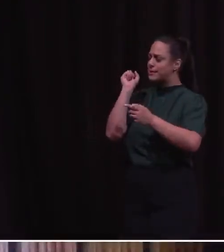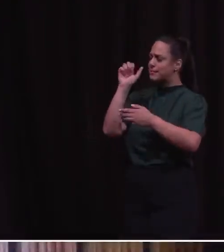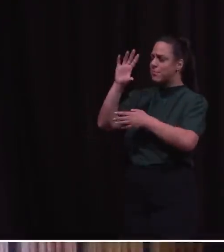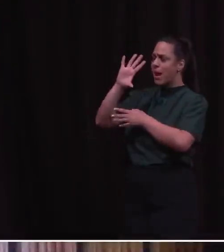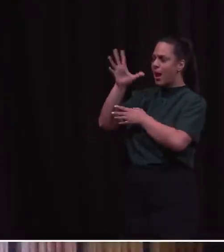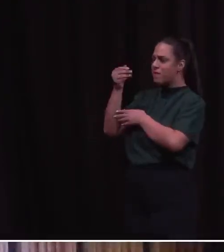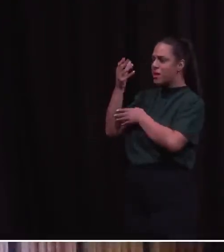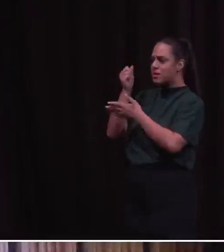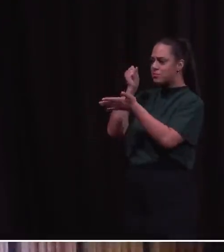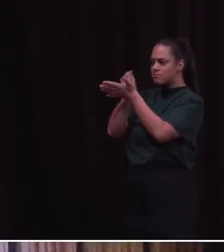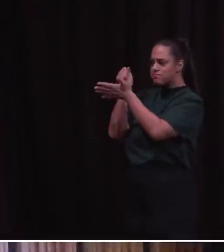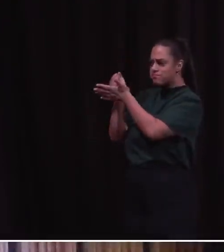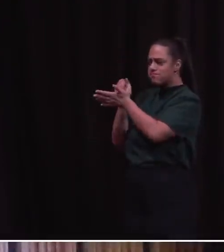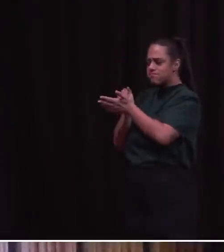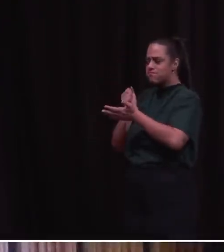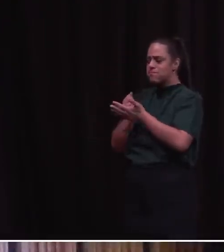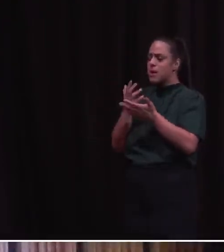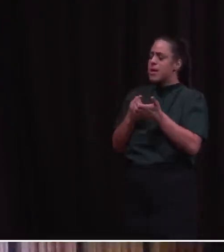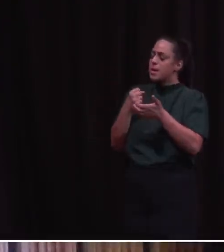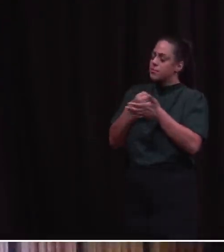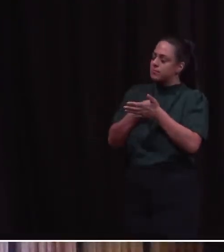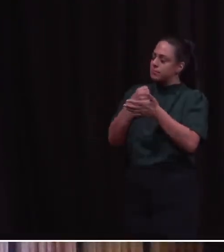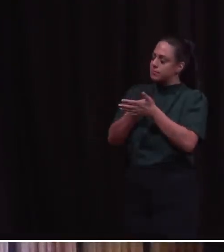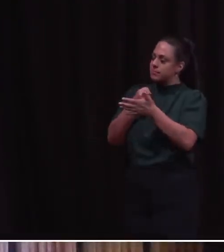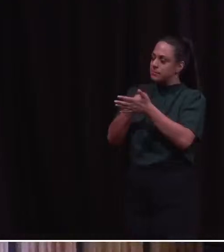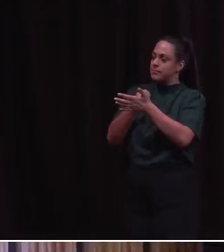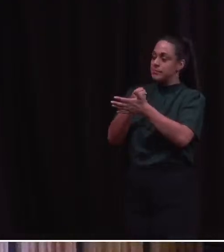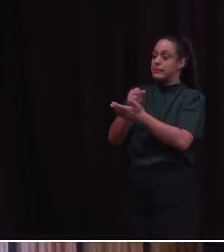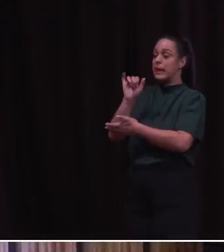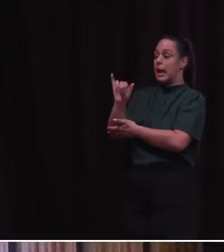are shaped by information.